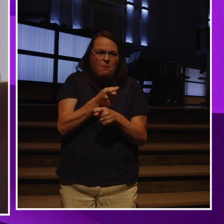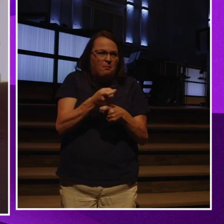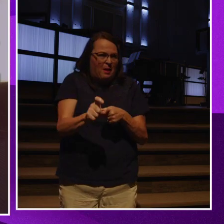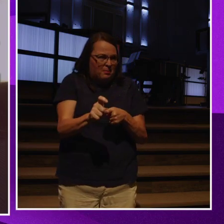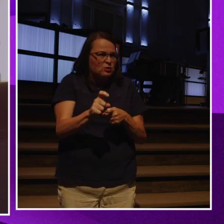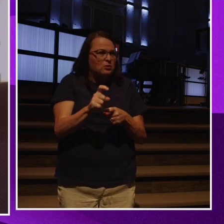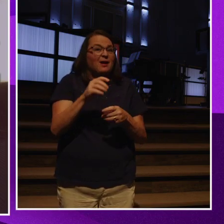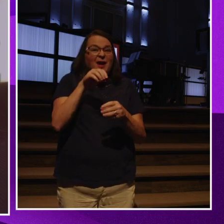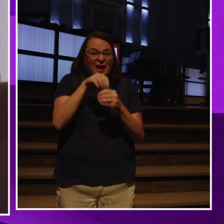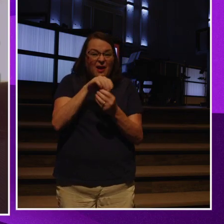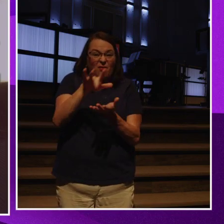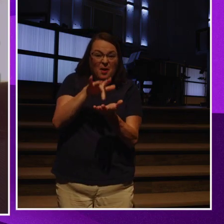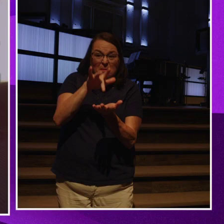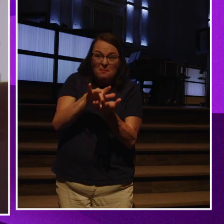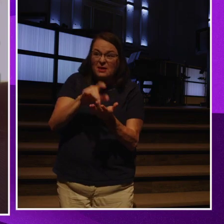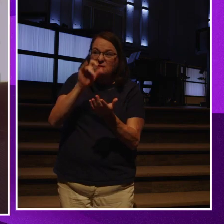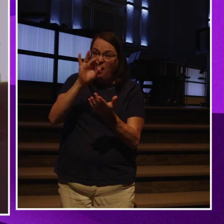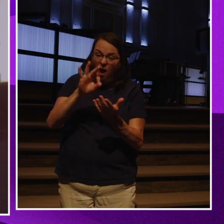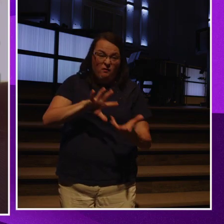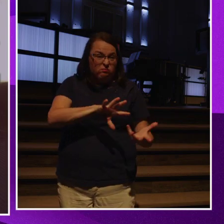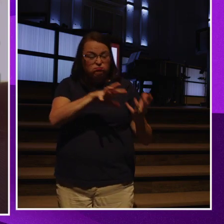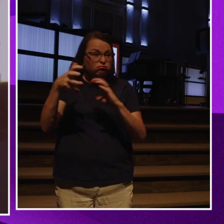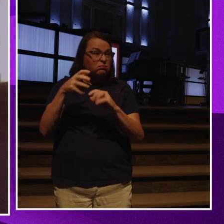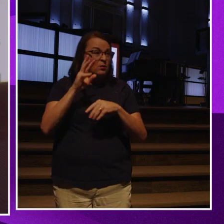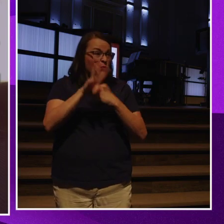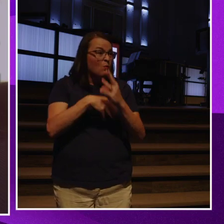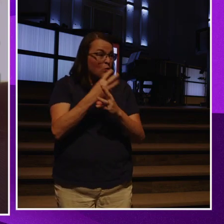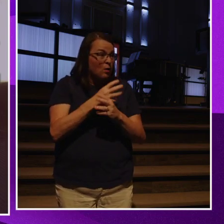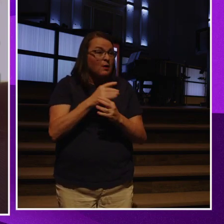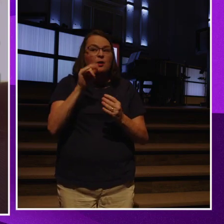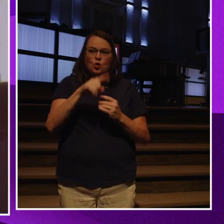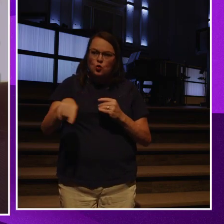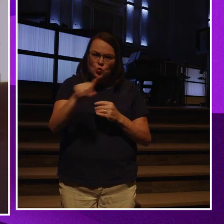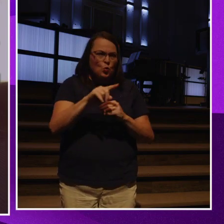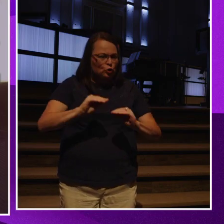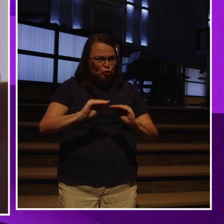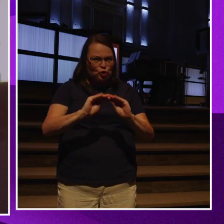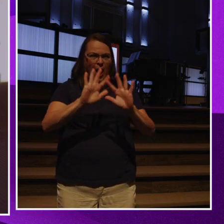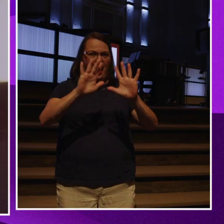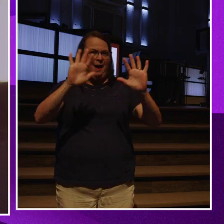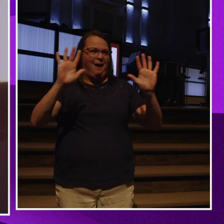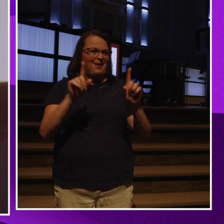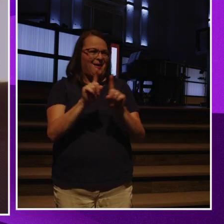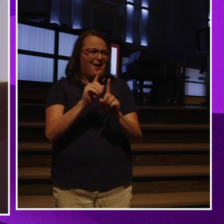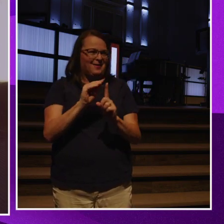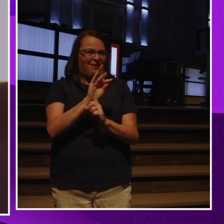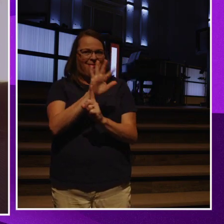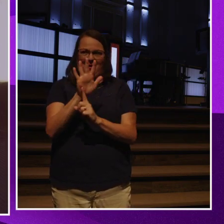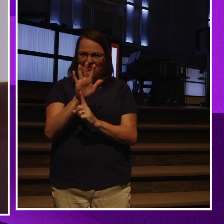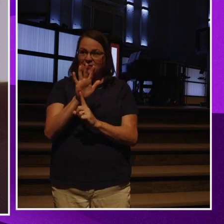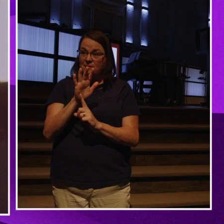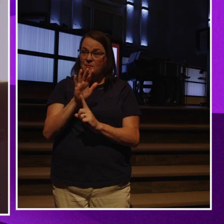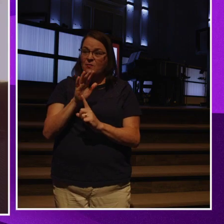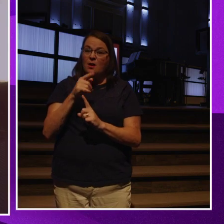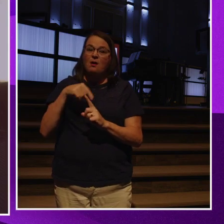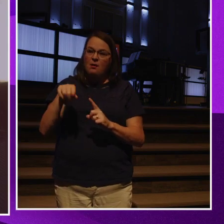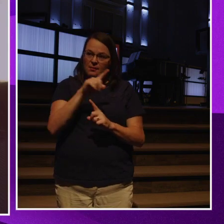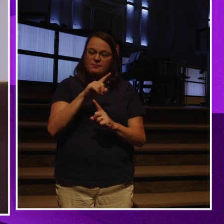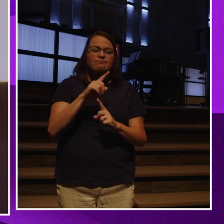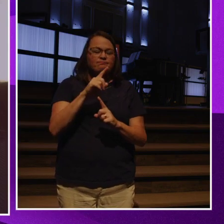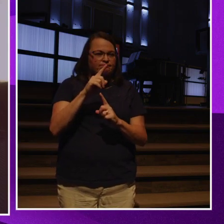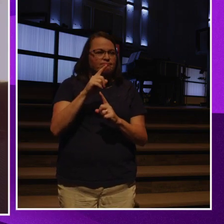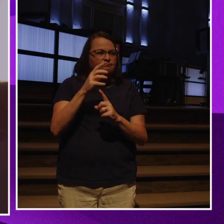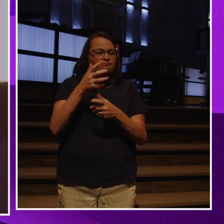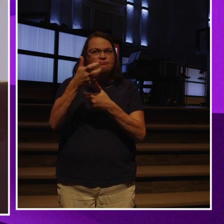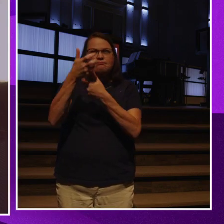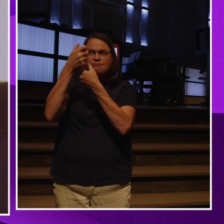of a crooked and twisted generation, among whom you shine as lights in the world, holding fast to the word